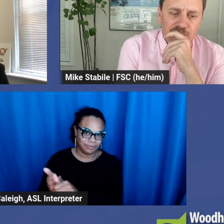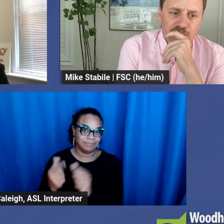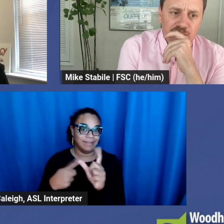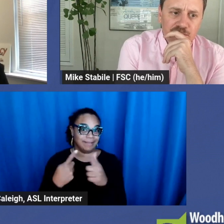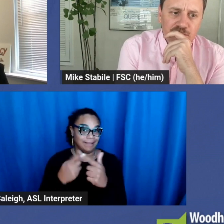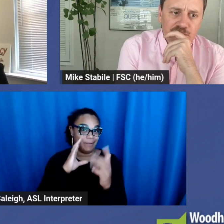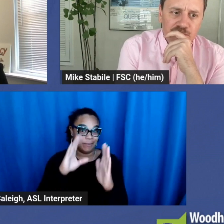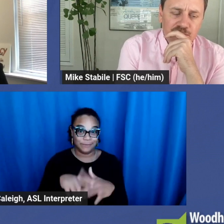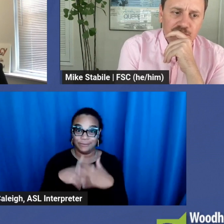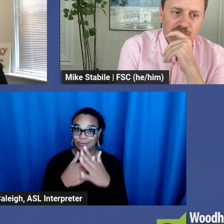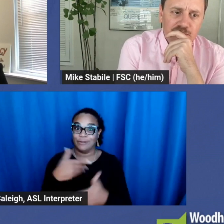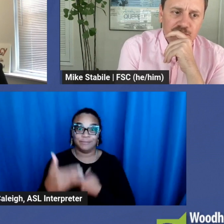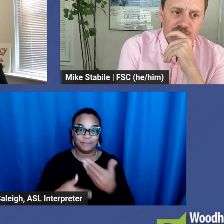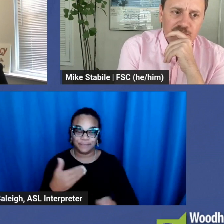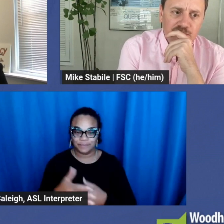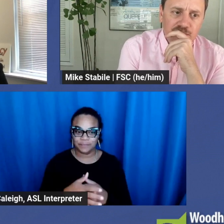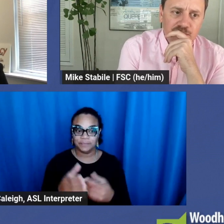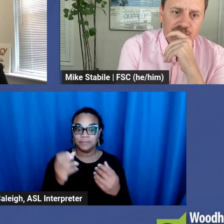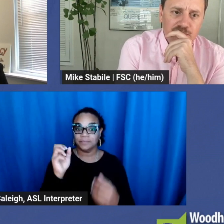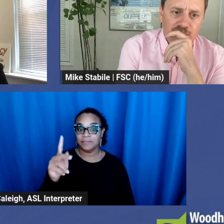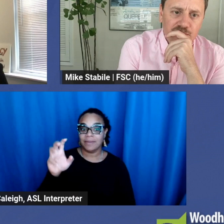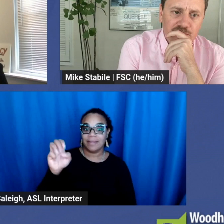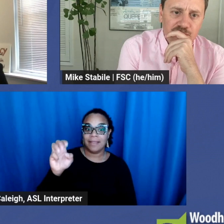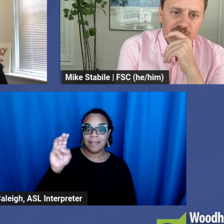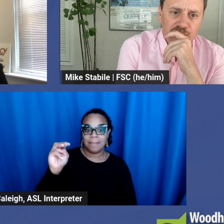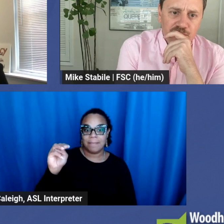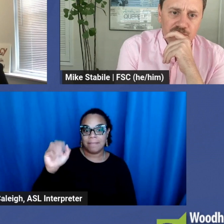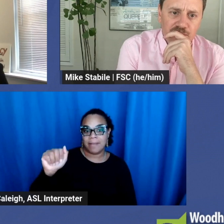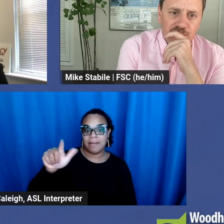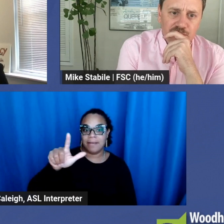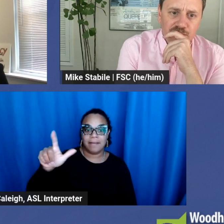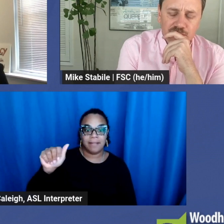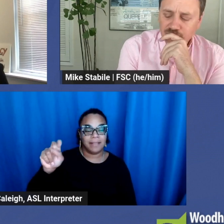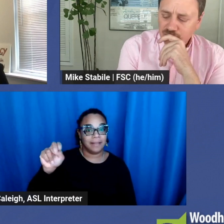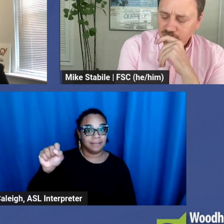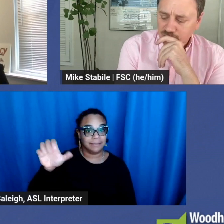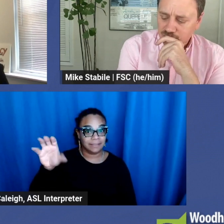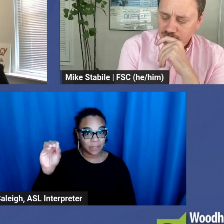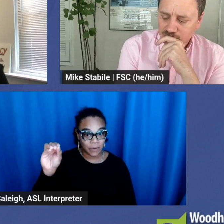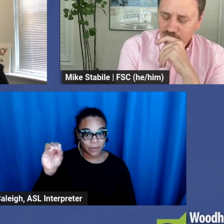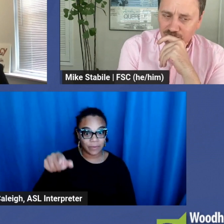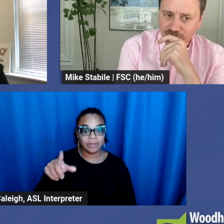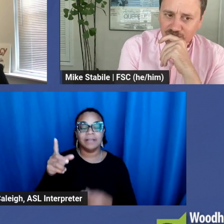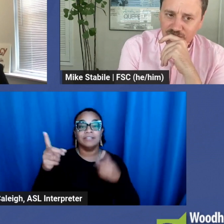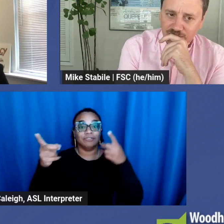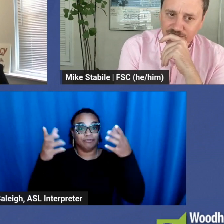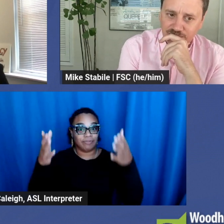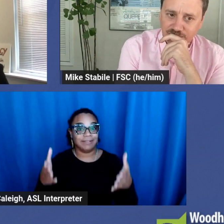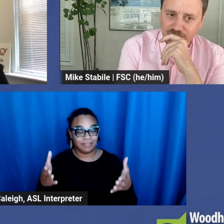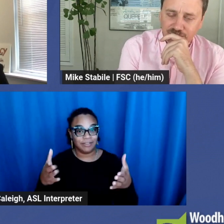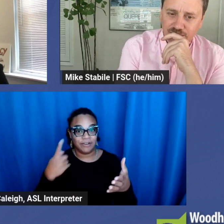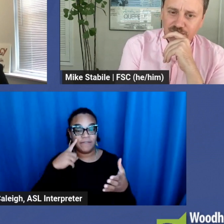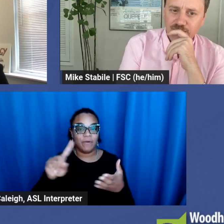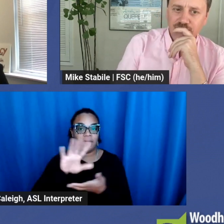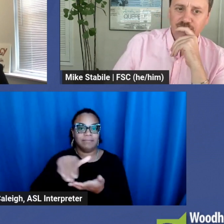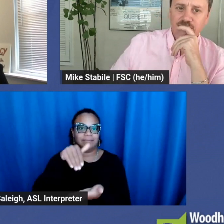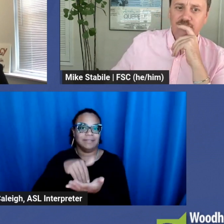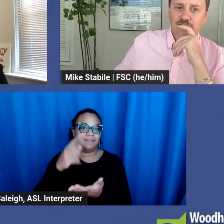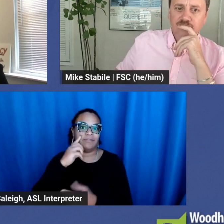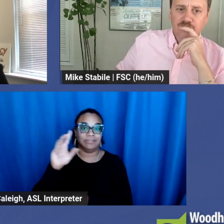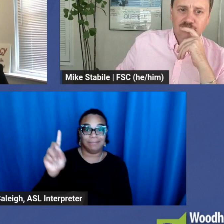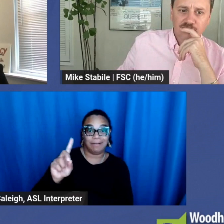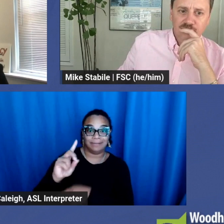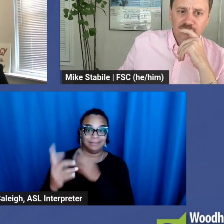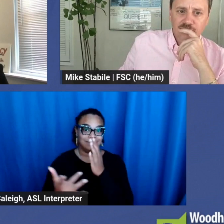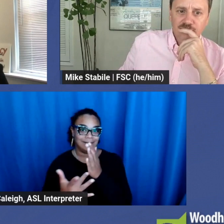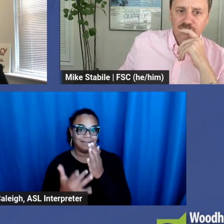So today I have with me Emma Alonso, the director for the Center for Democracy and